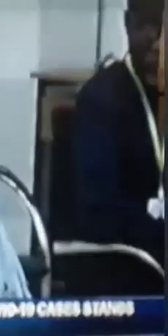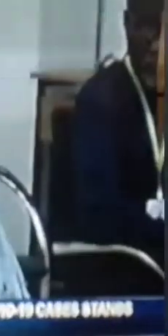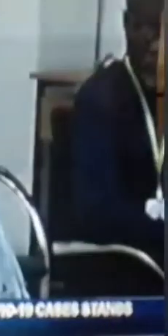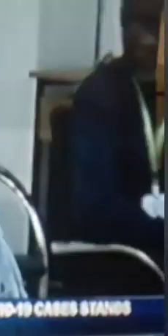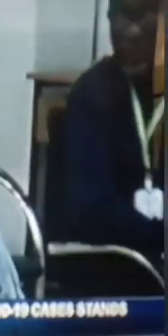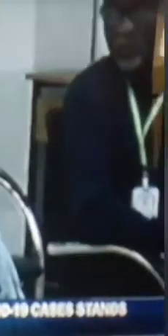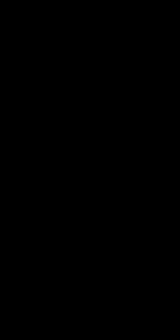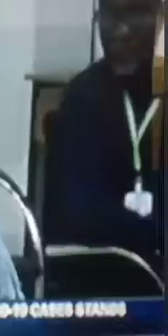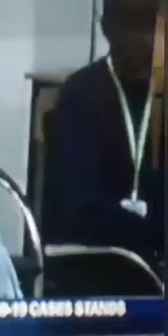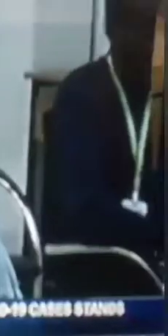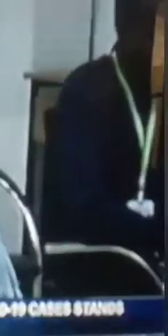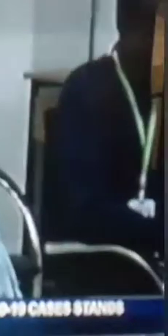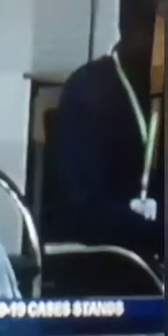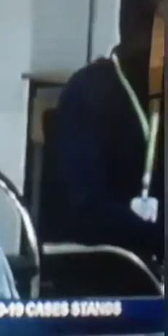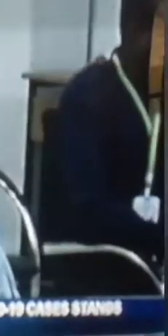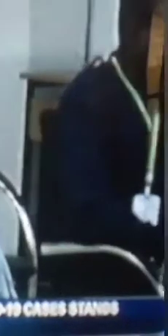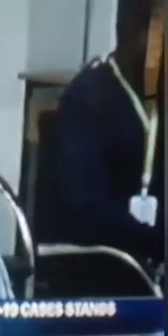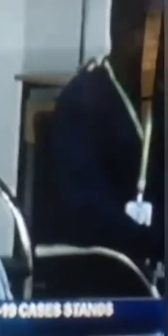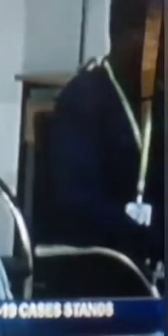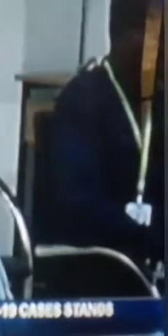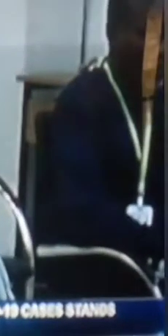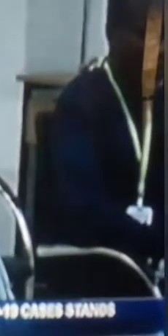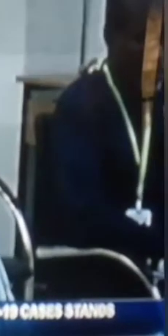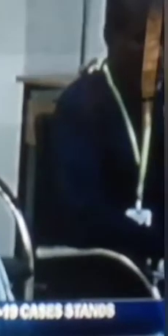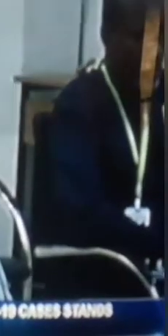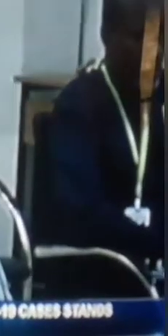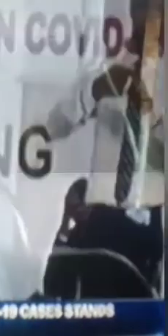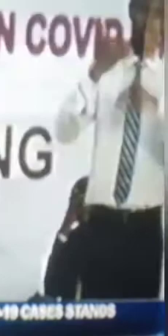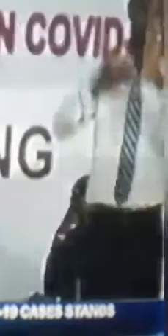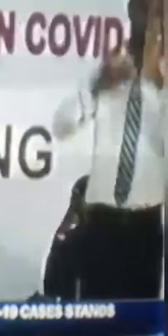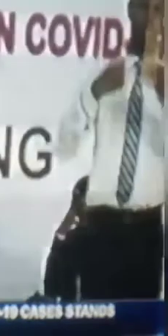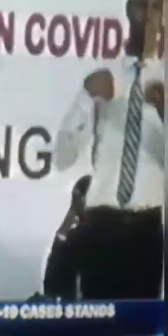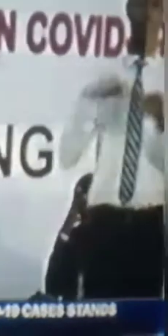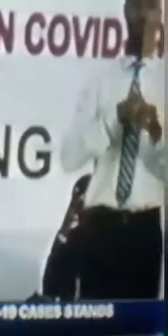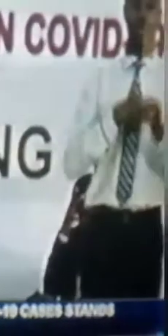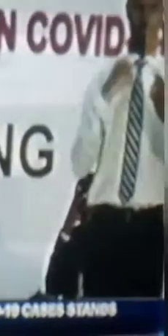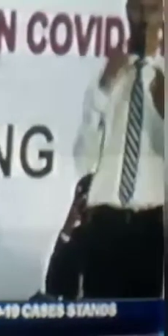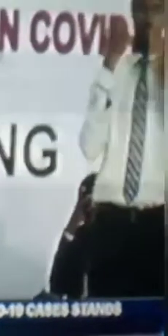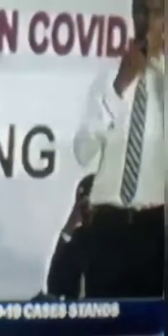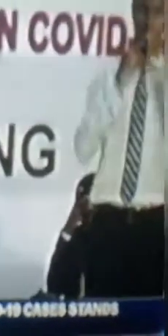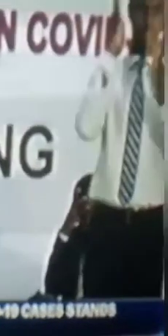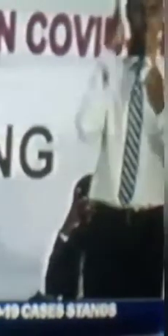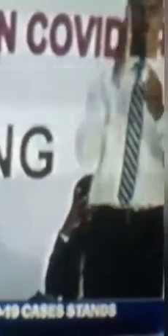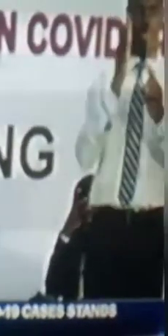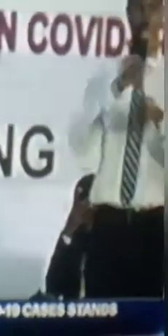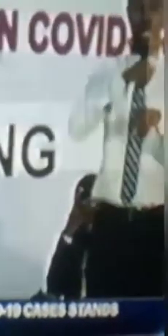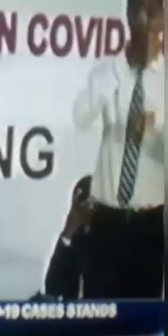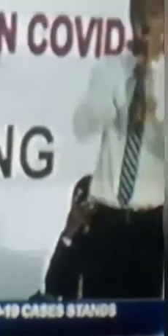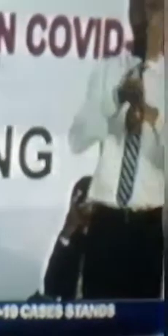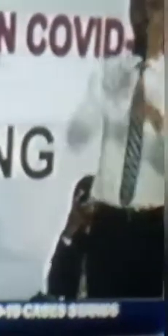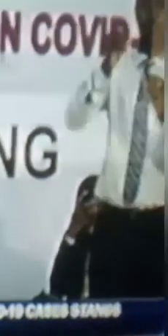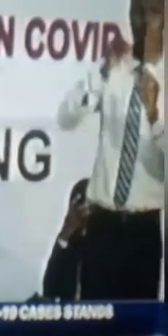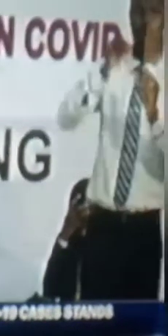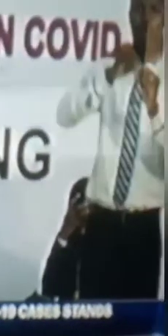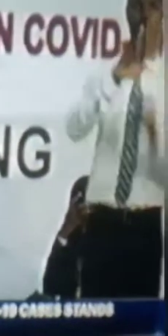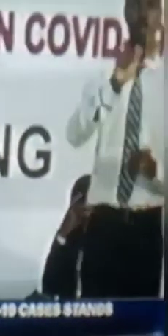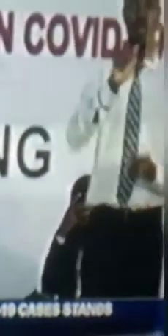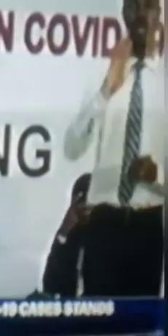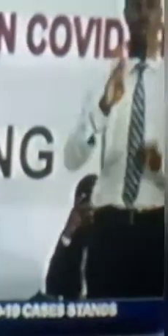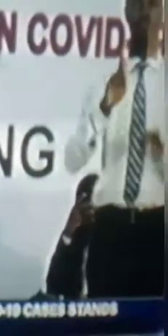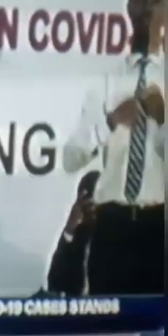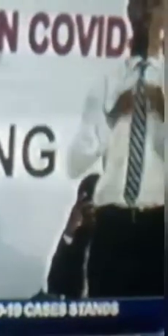In the coming month, we intend to expand to more laboratories with capacity to treat COVID-19.